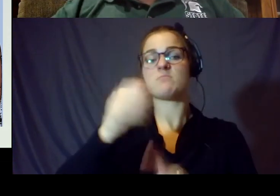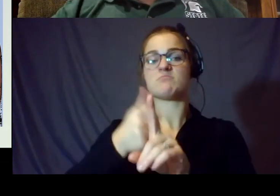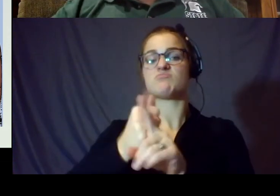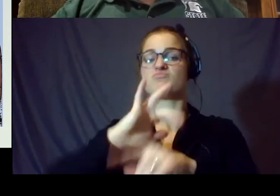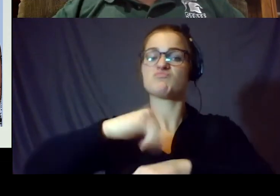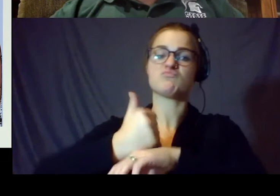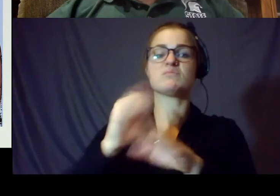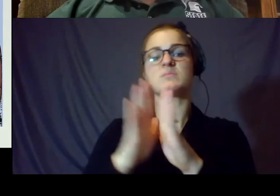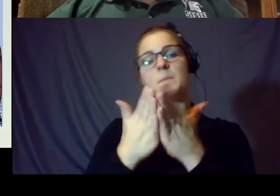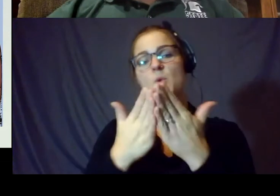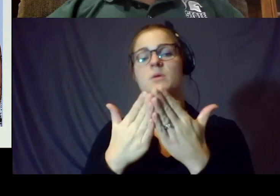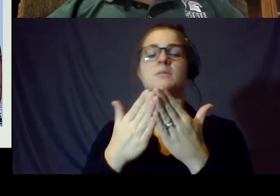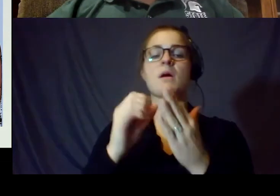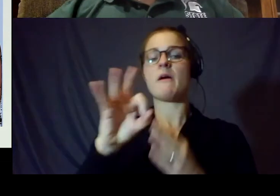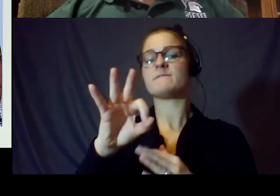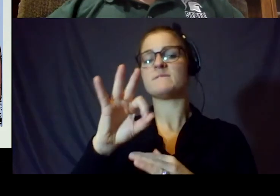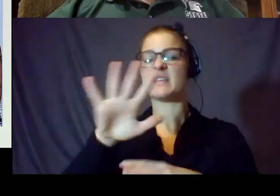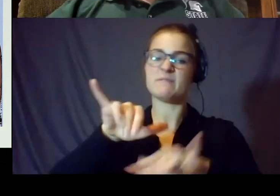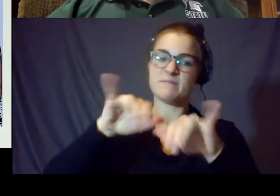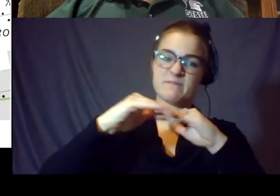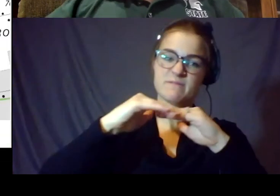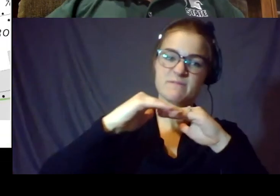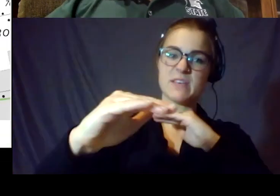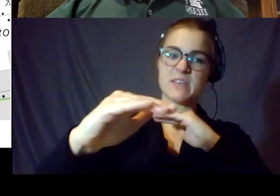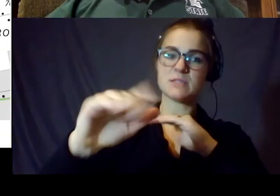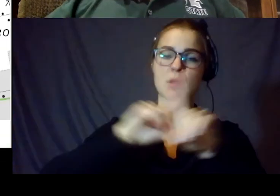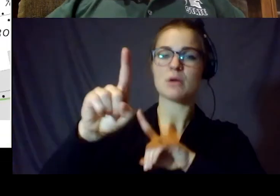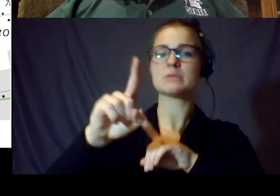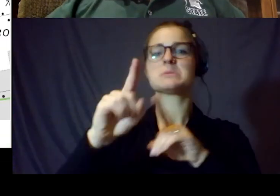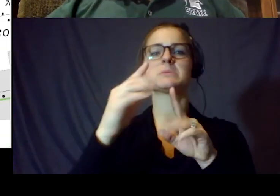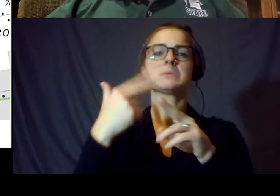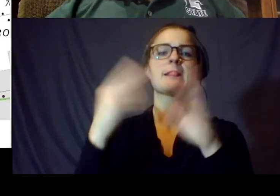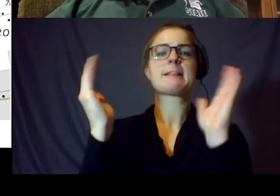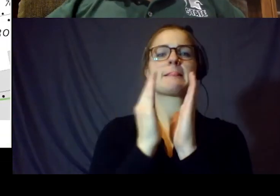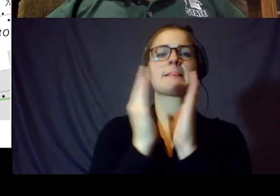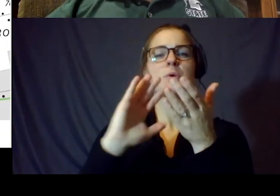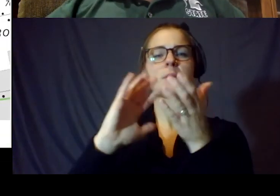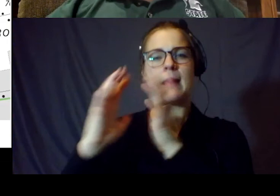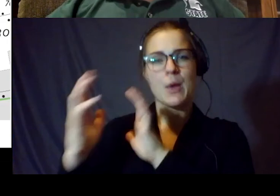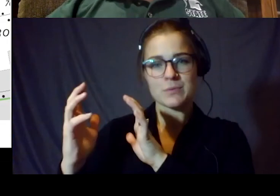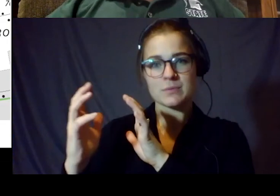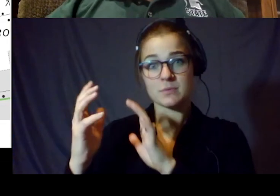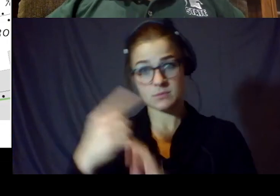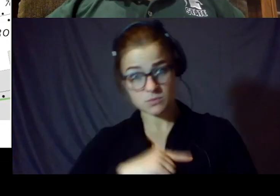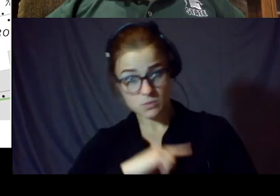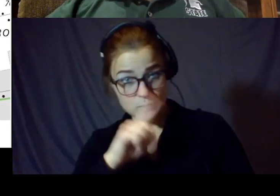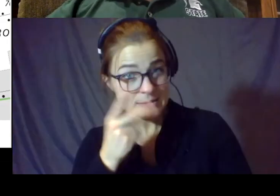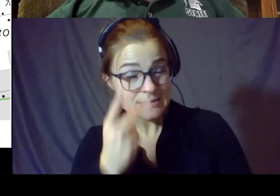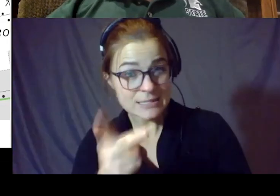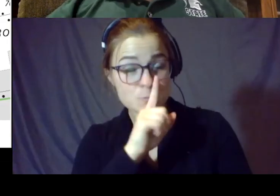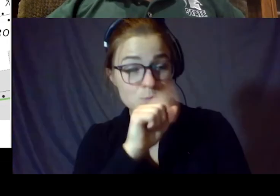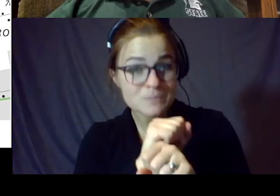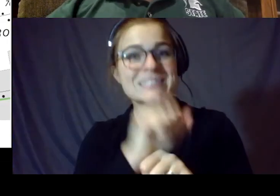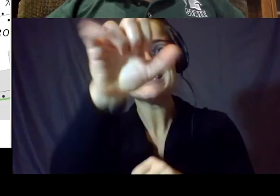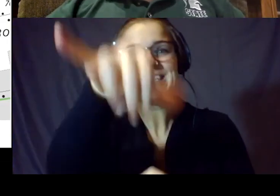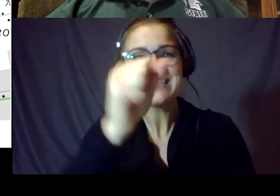cloud in Andromeda. So at least he saw it. Can we really see it? Absolutely. And I'll help you find